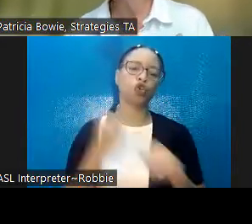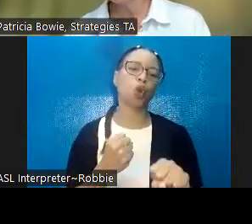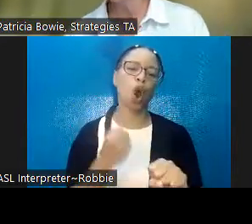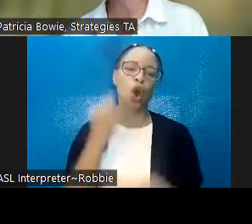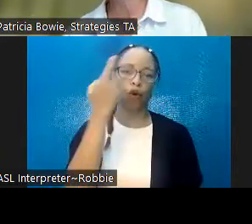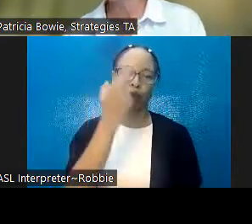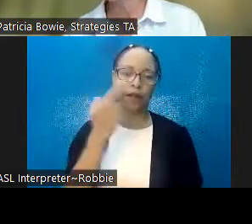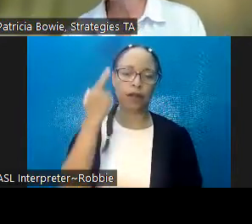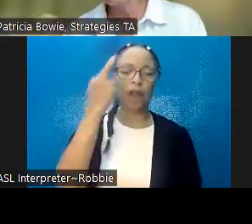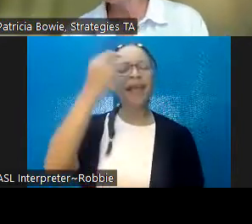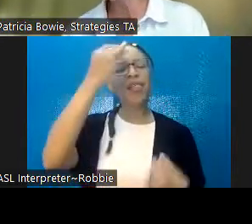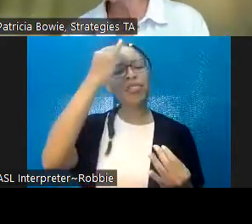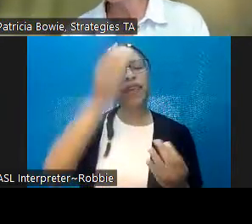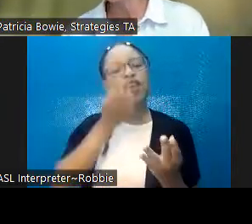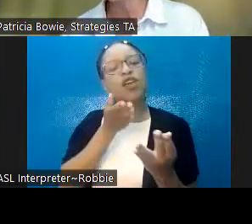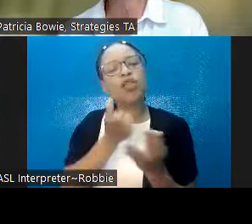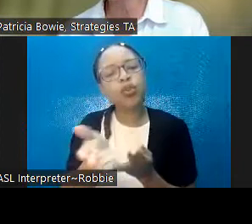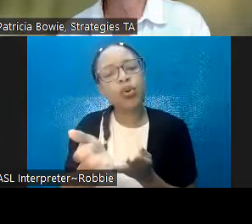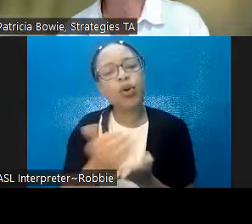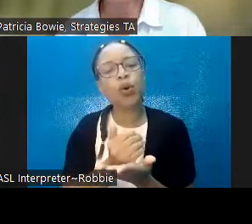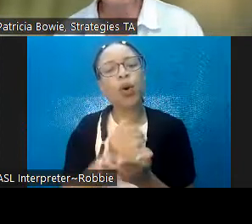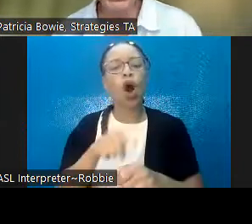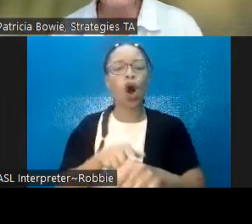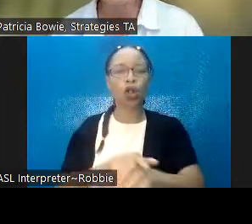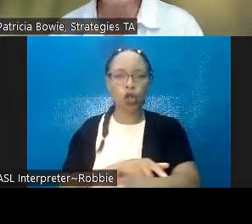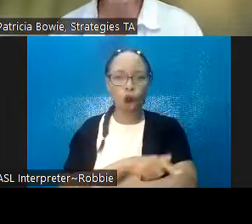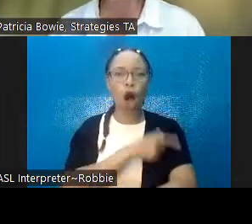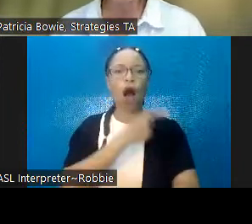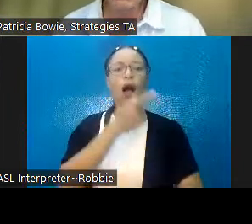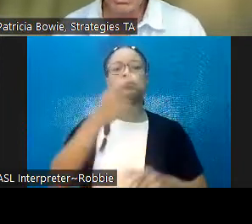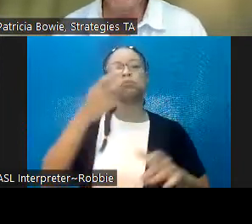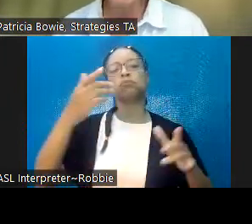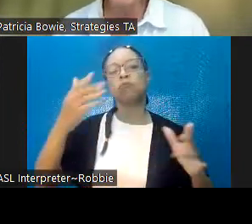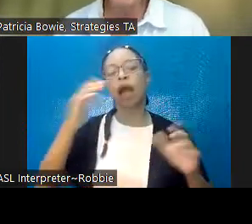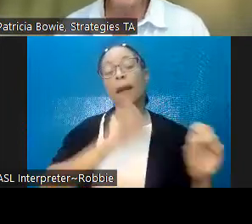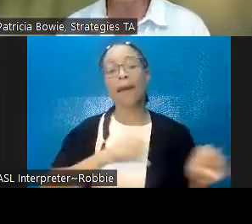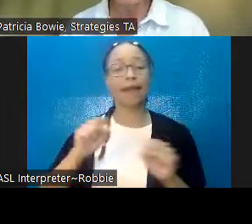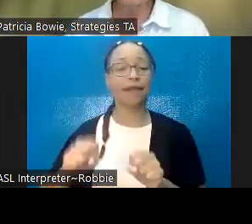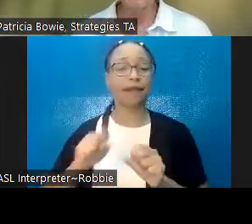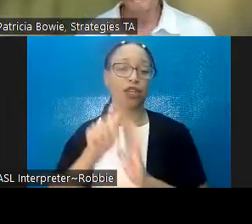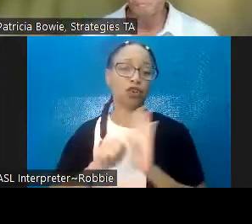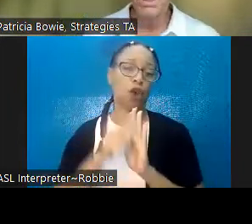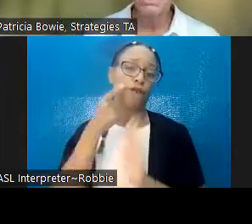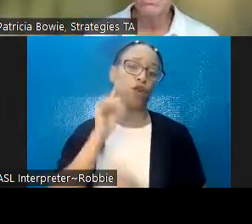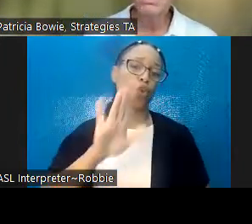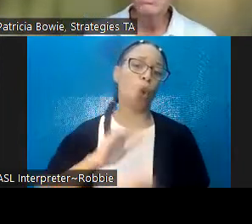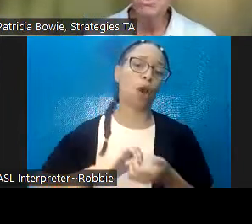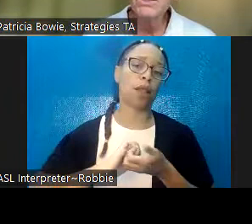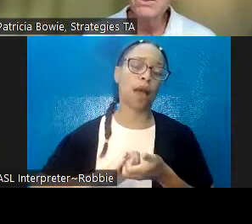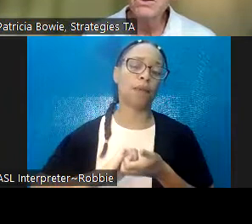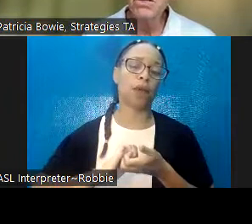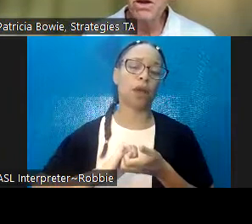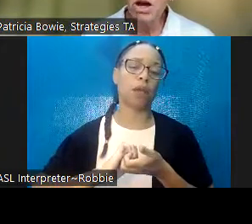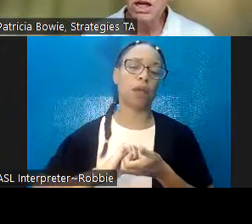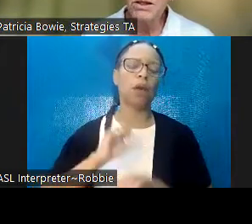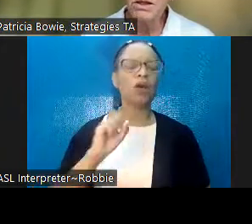of thinking through a long-term capacity building plan for your collaborative, right? So are there